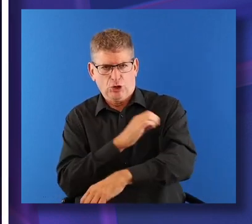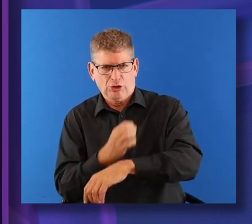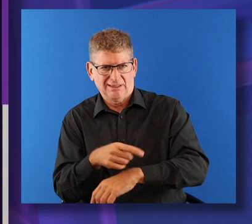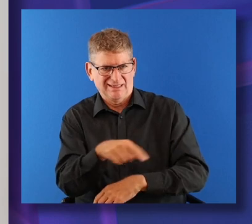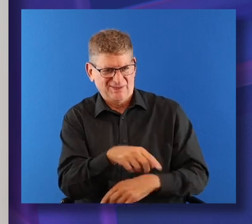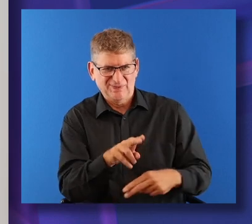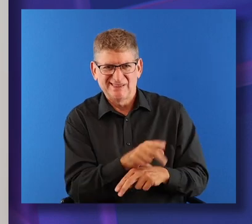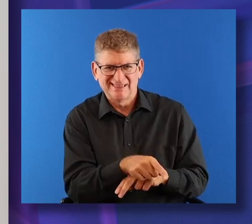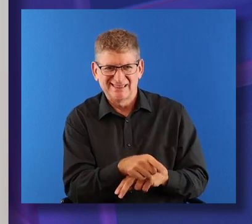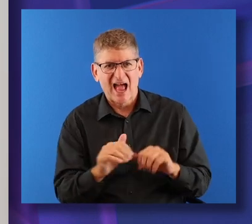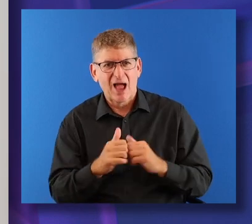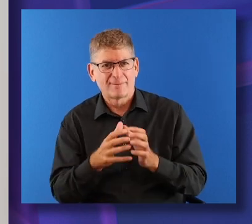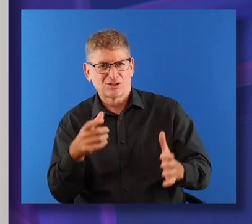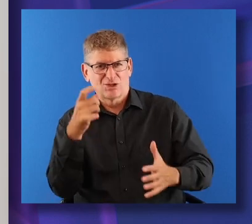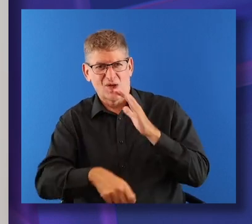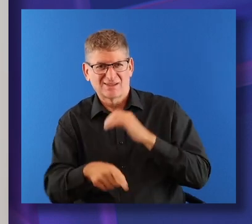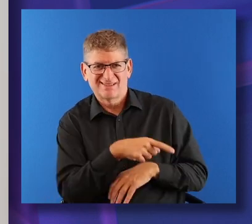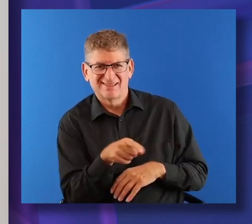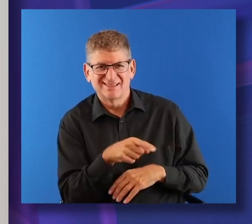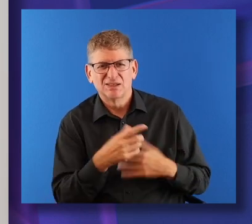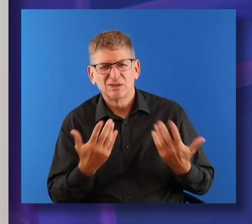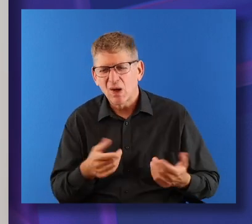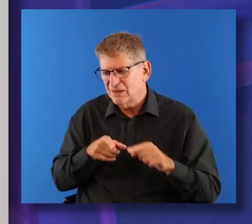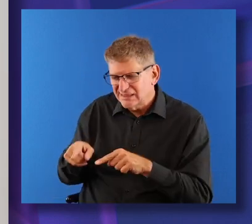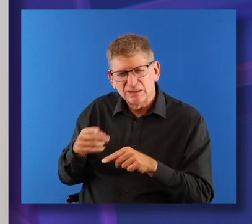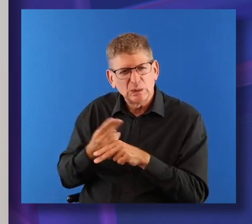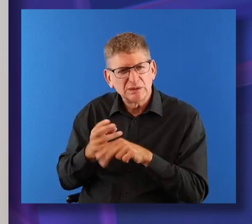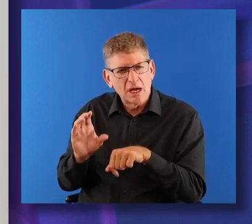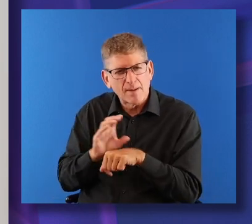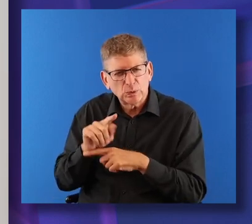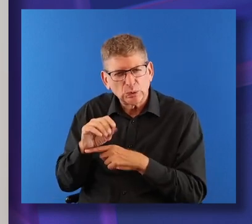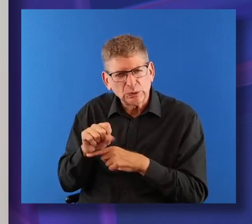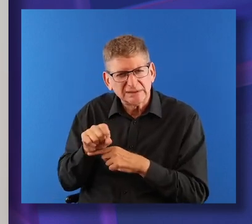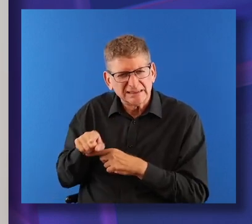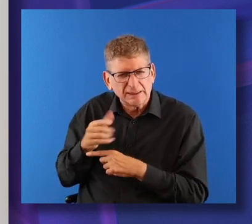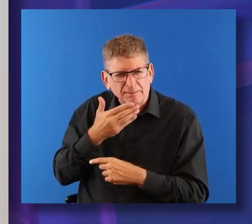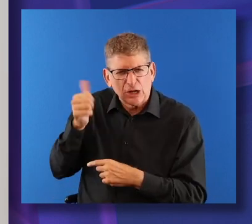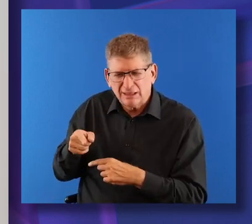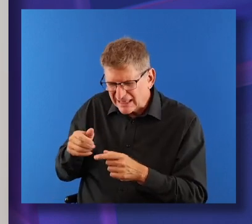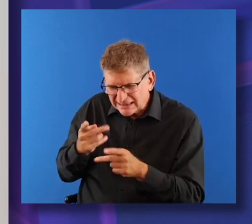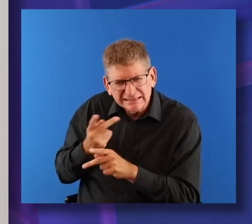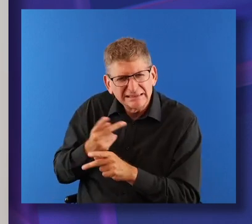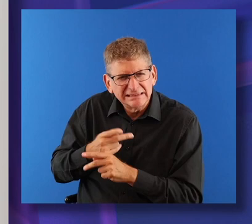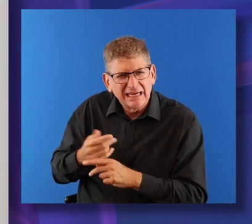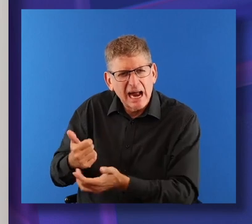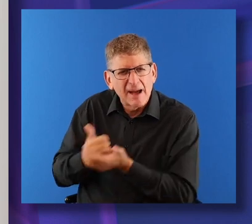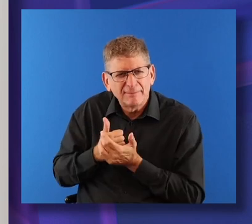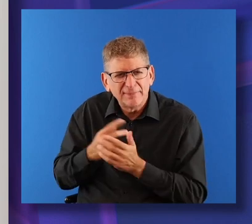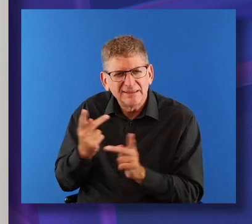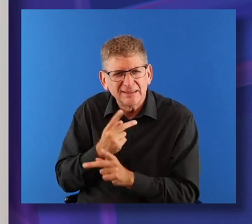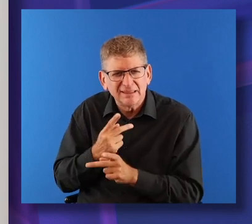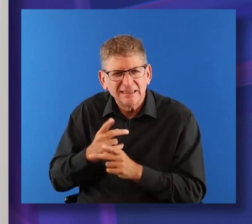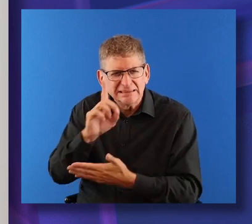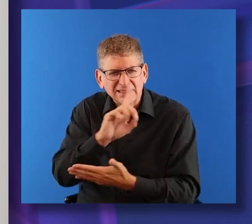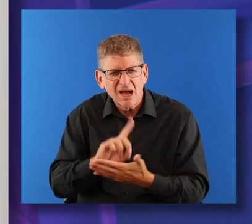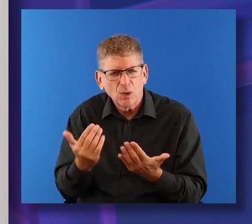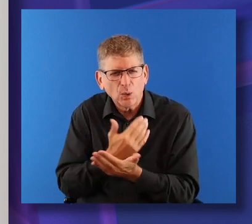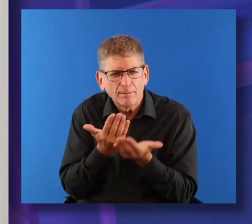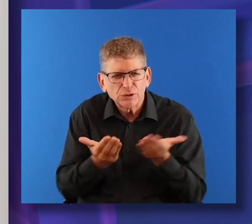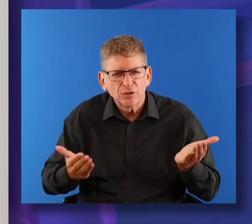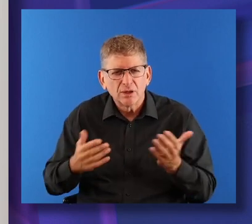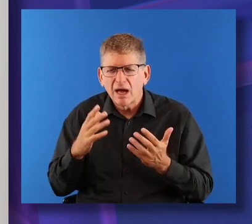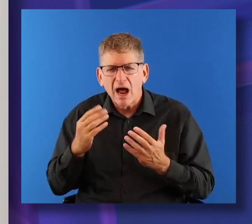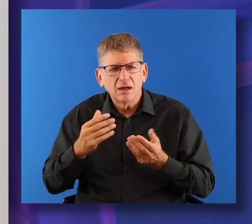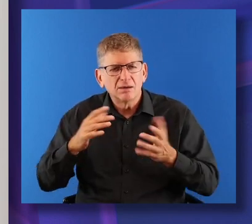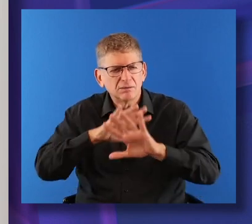they cost. Better computational tools will enable us to design new materials and overall solutions that could make direct air